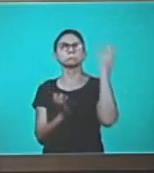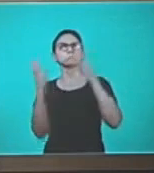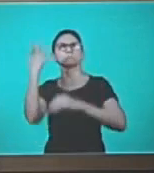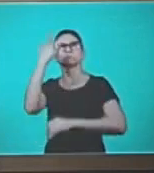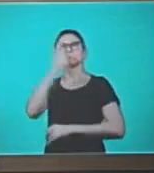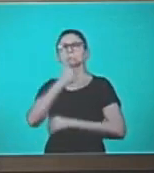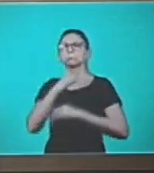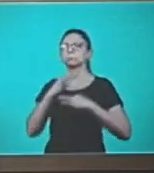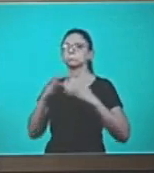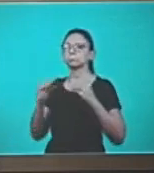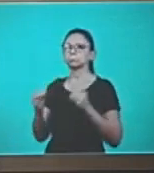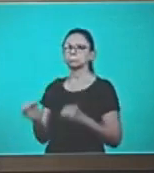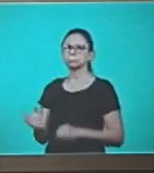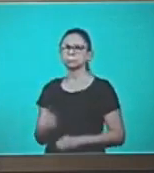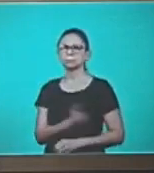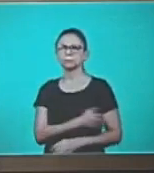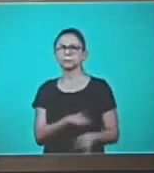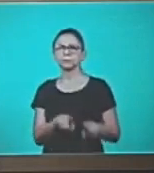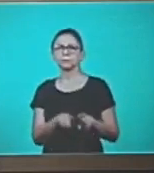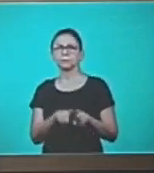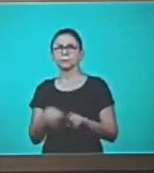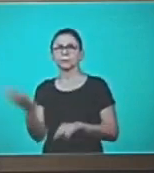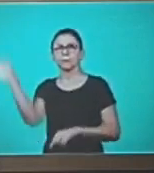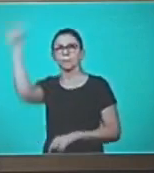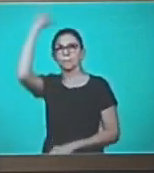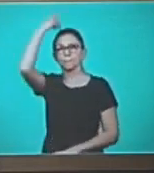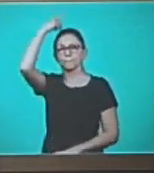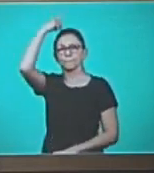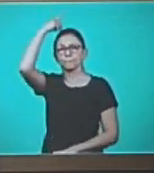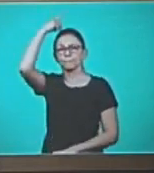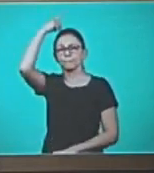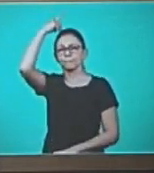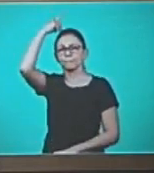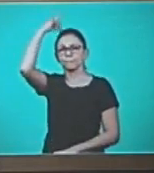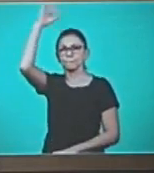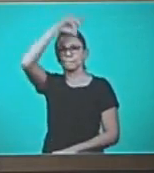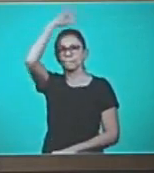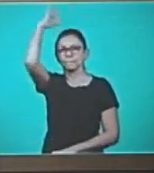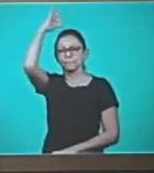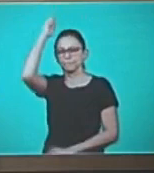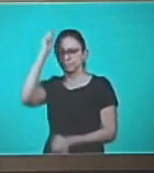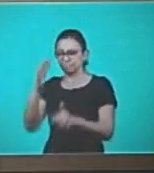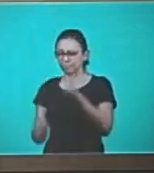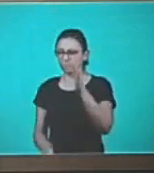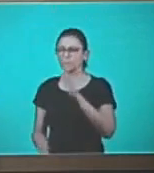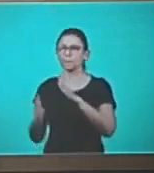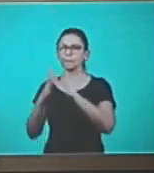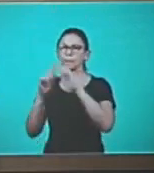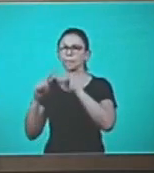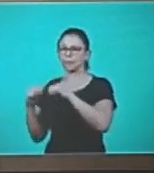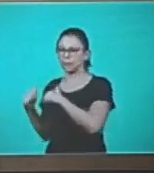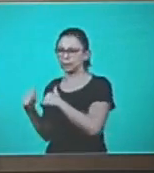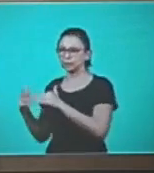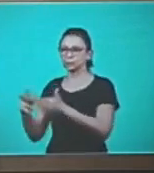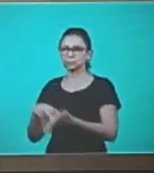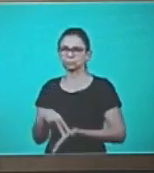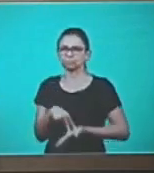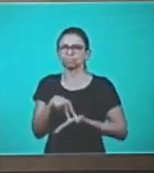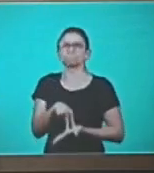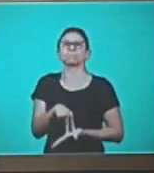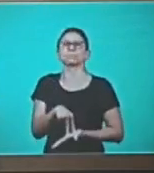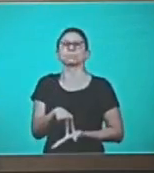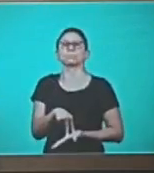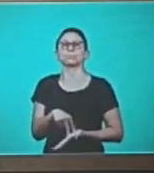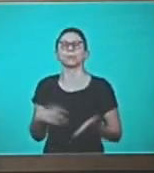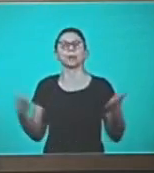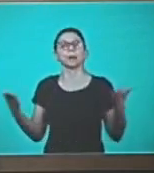time, as the Holy Spirit was poured out so that this church would be established in the world.